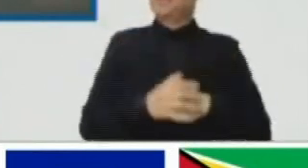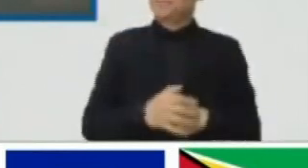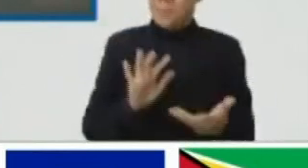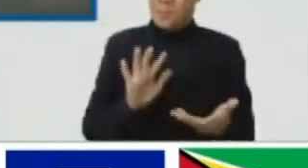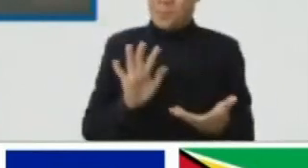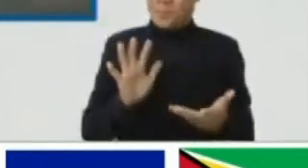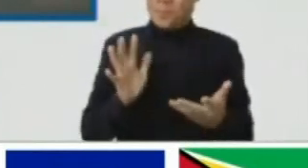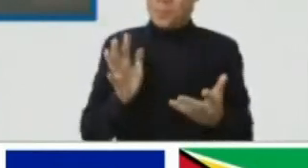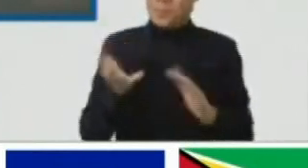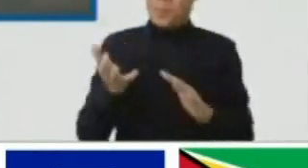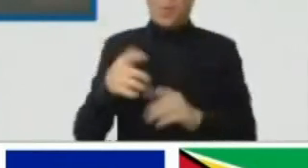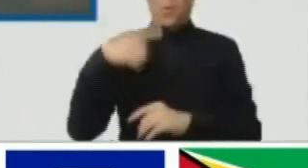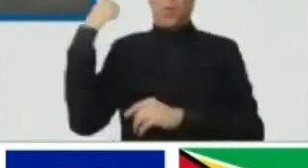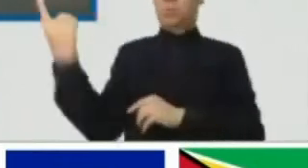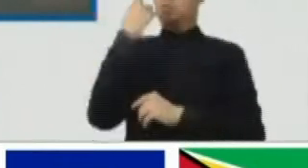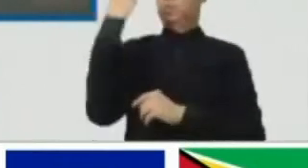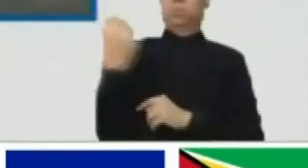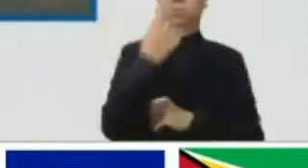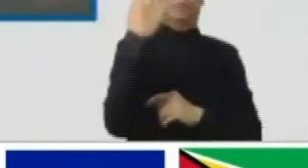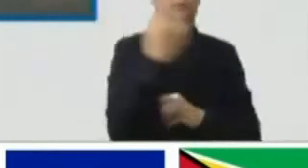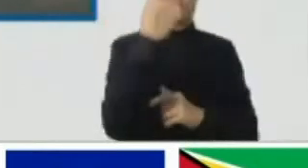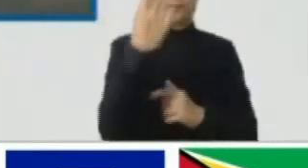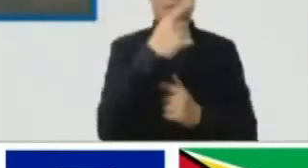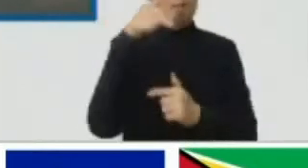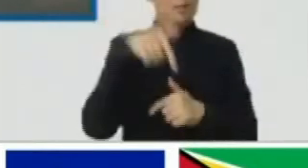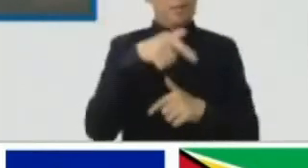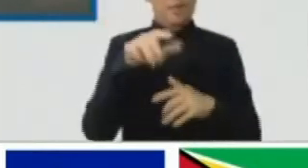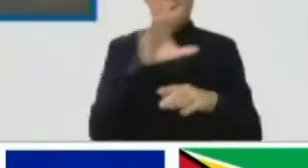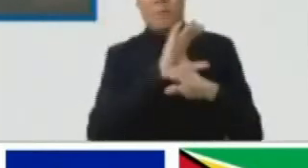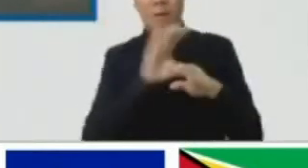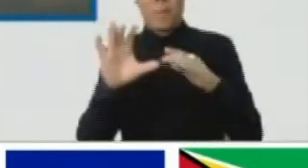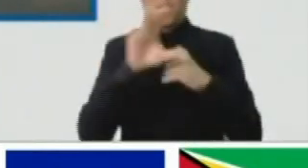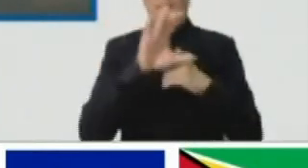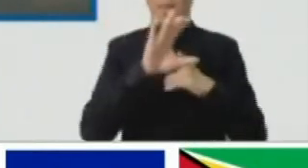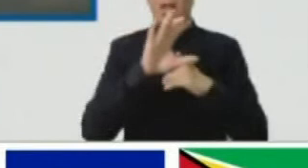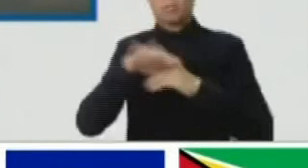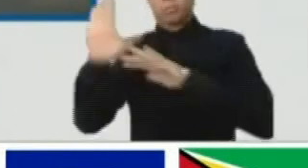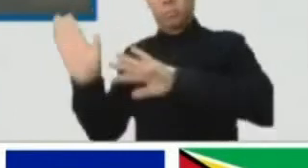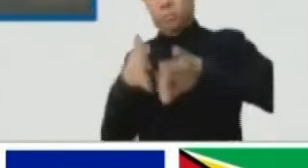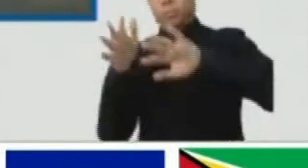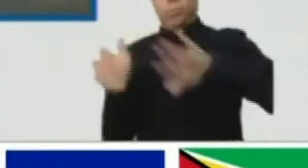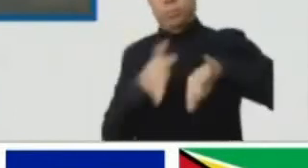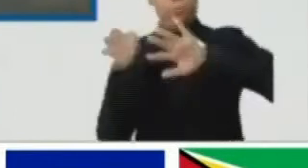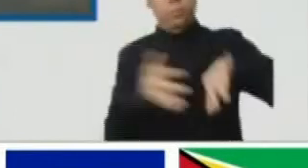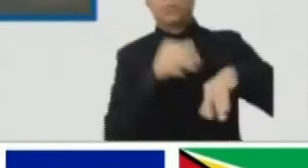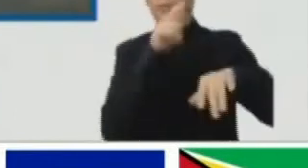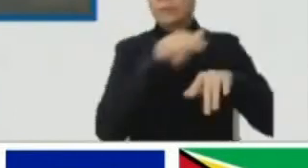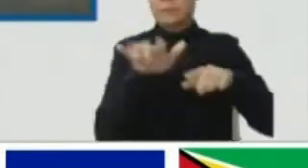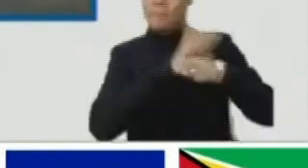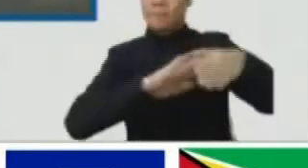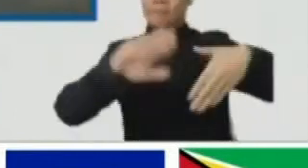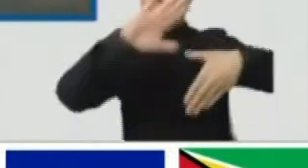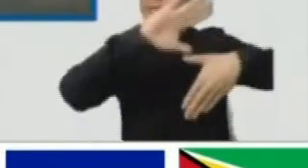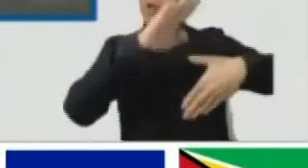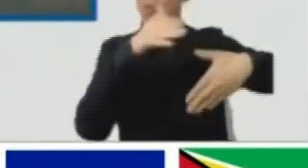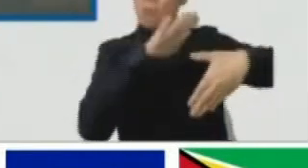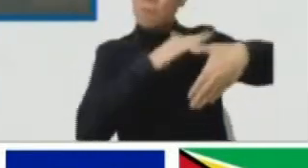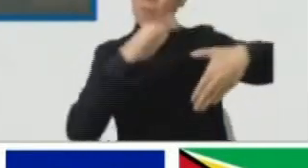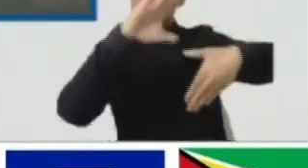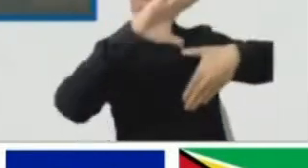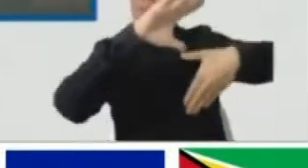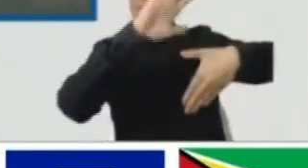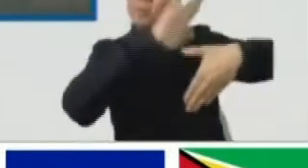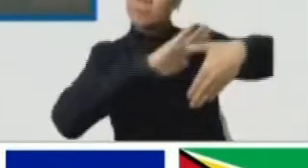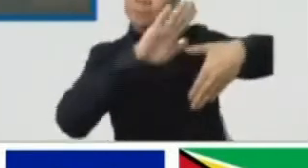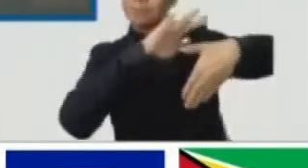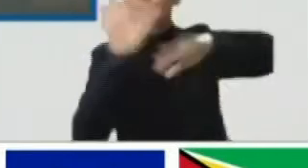hurricanes buffet the Caribbean islands and the coasts of Central and North America. At the same time, prolonged